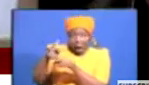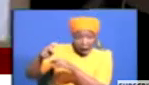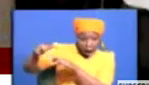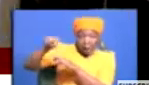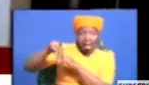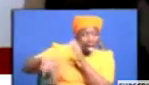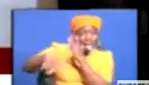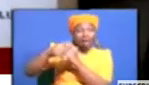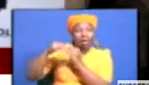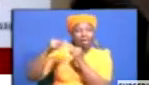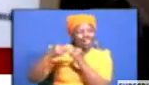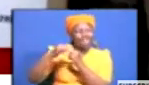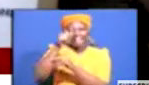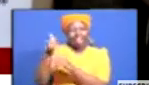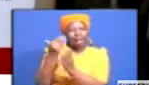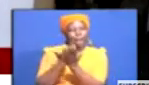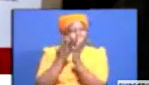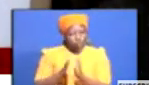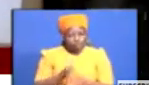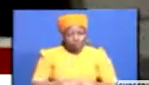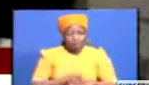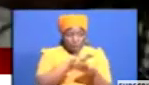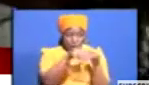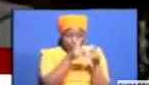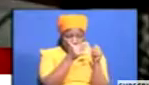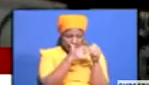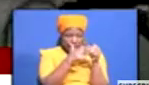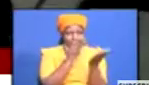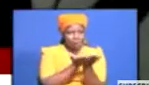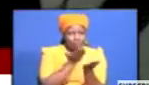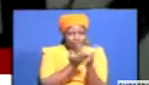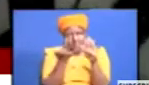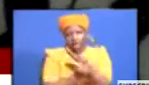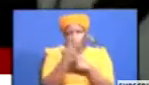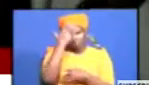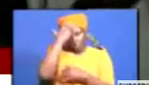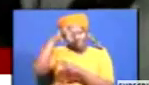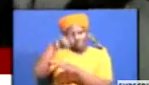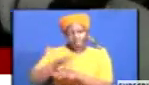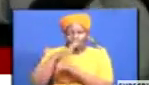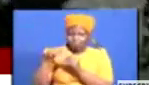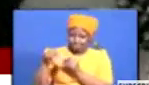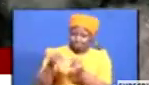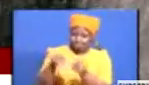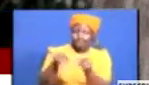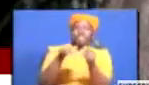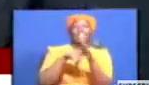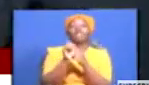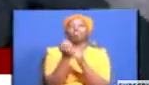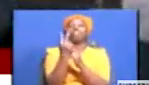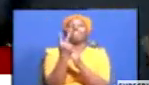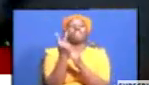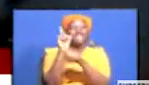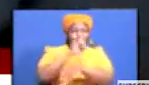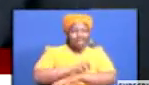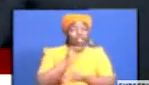Raila's. All the nine petitions filed on Monday have to be dispensed within the 12 days allocated to the